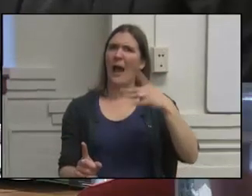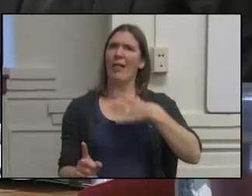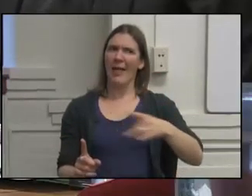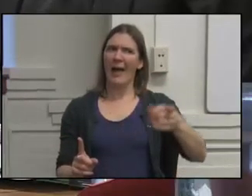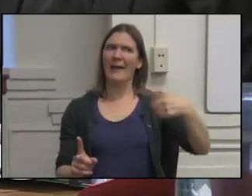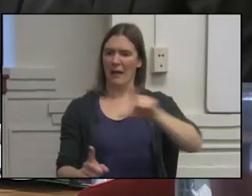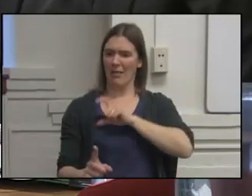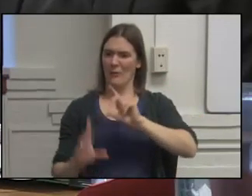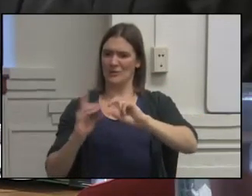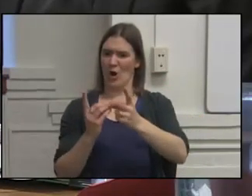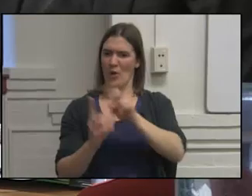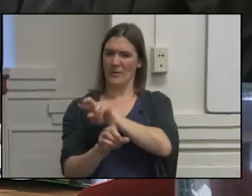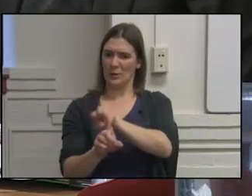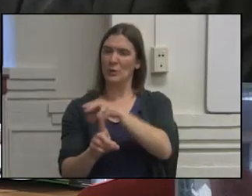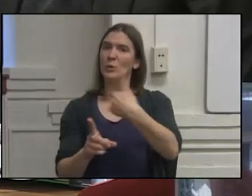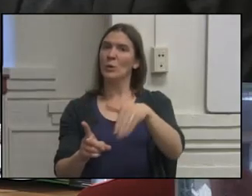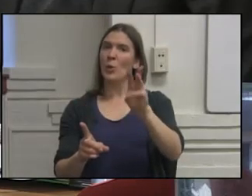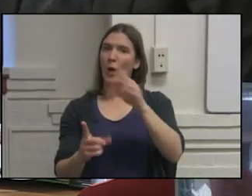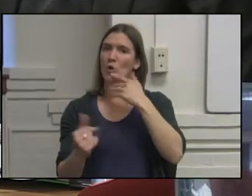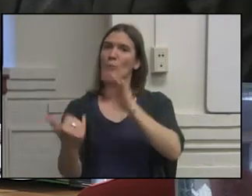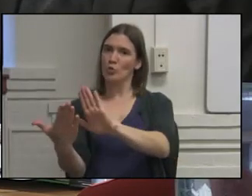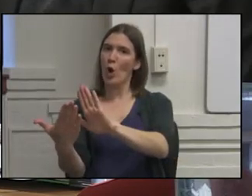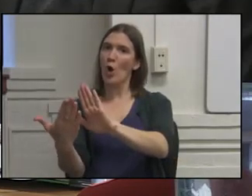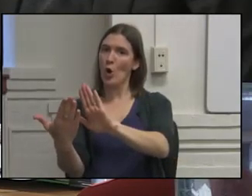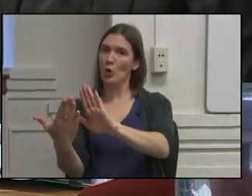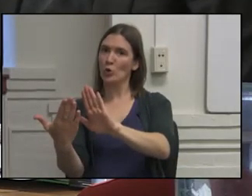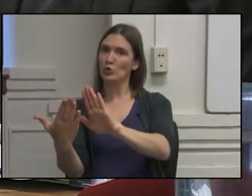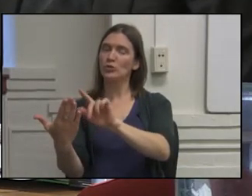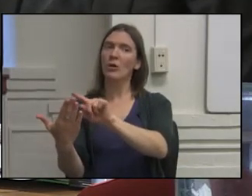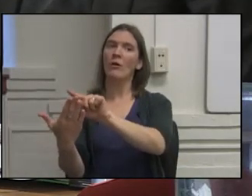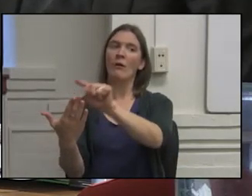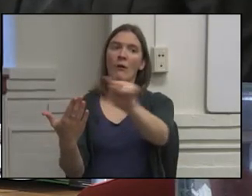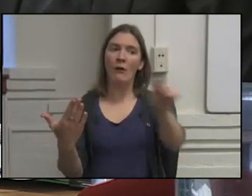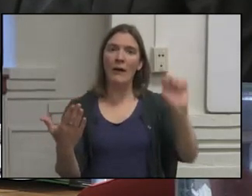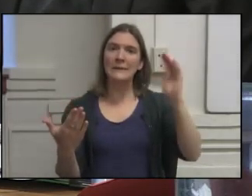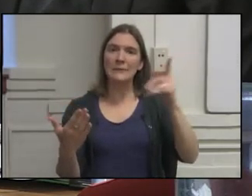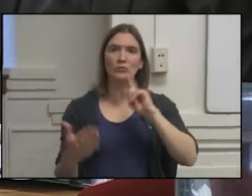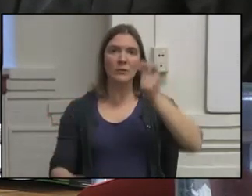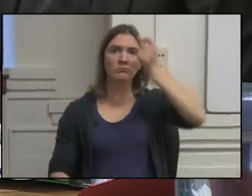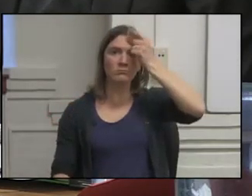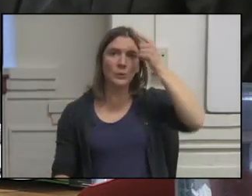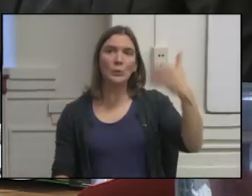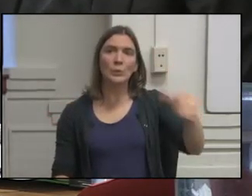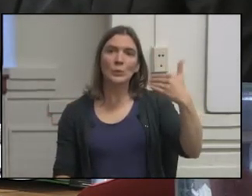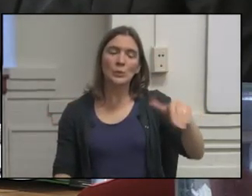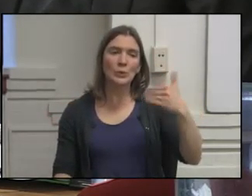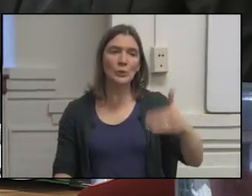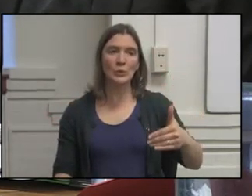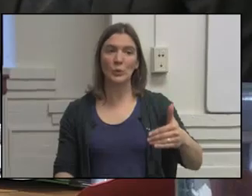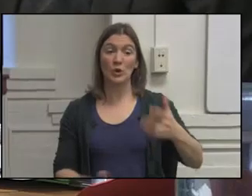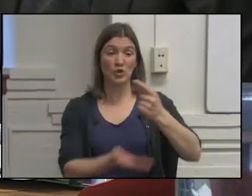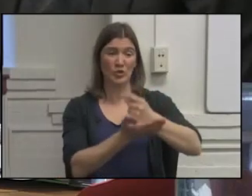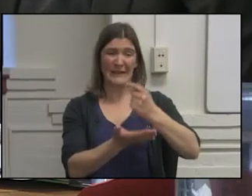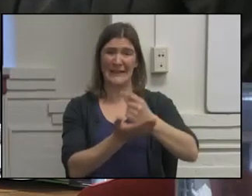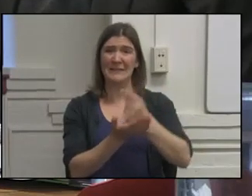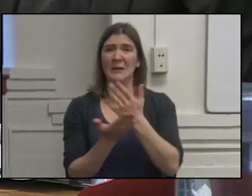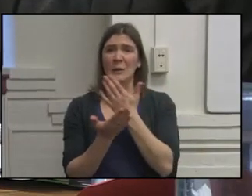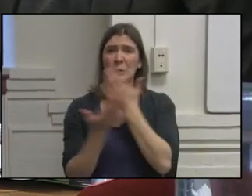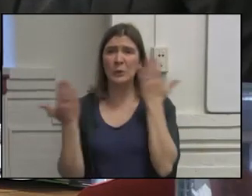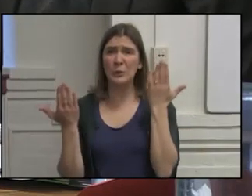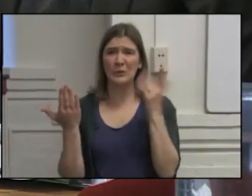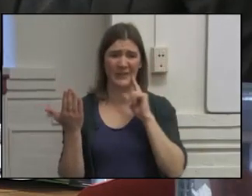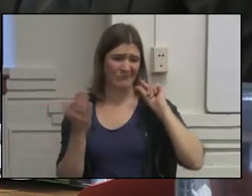law enforcement angle and the way that they were able to understand the severe lack of treatment availability